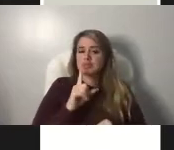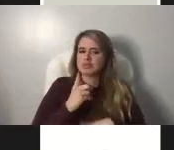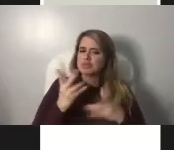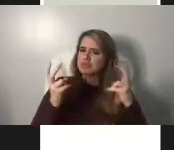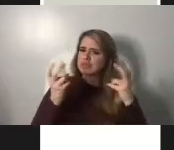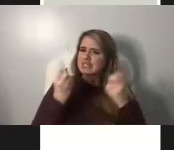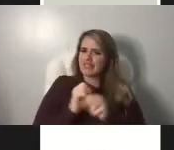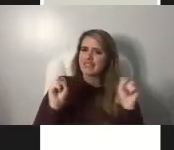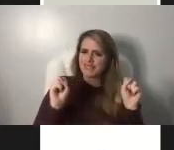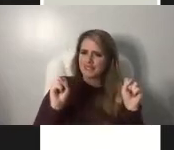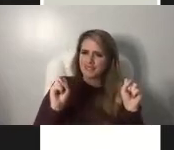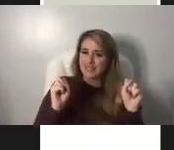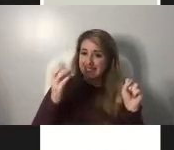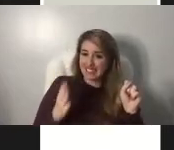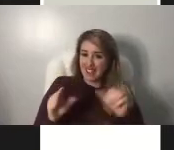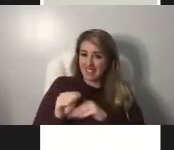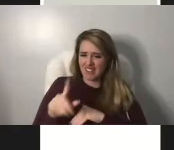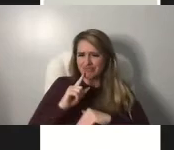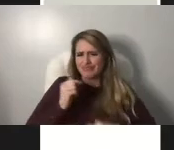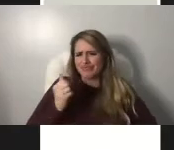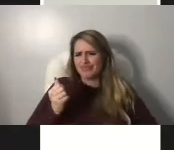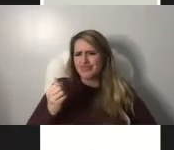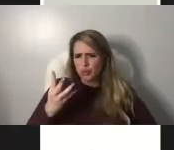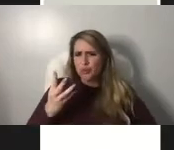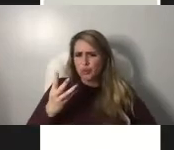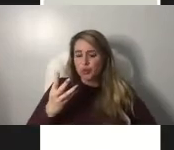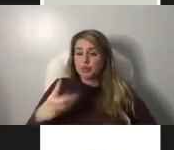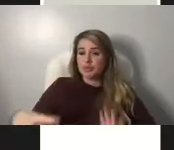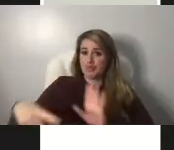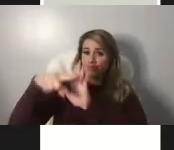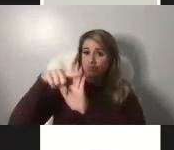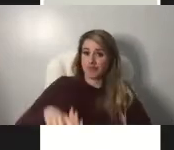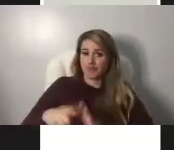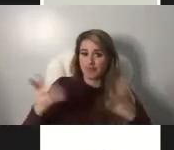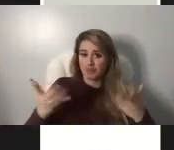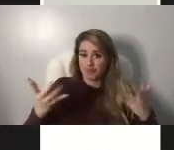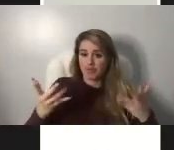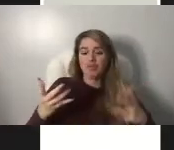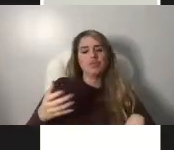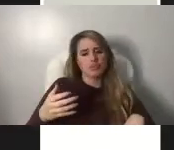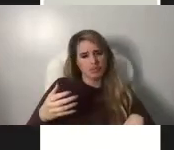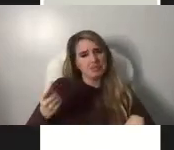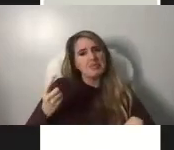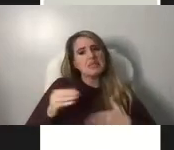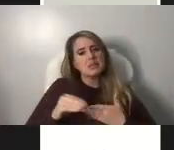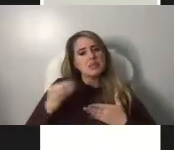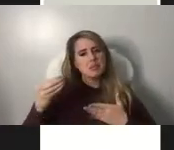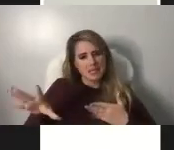with very few side effects. The downsides are that it can be moderately